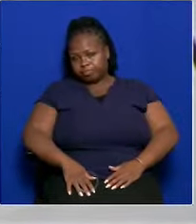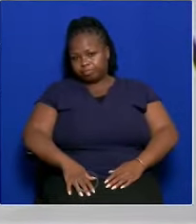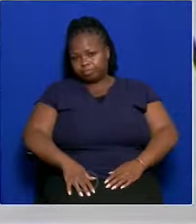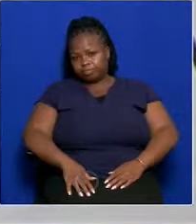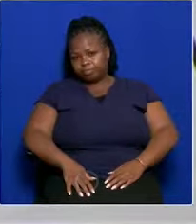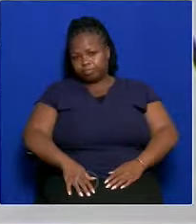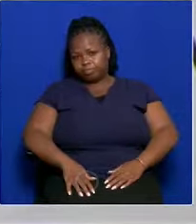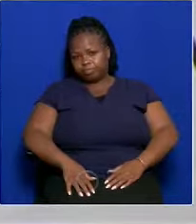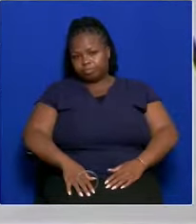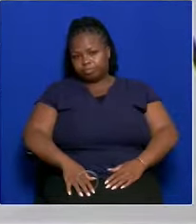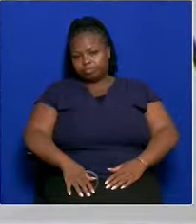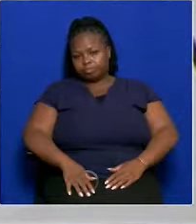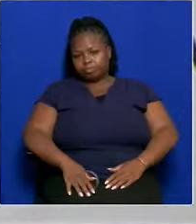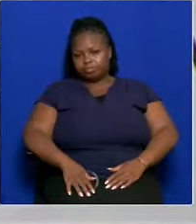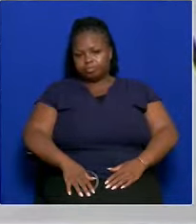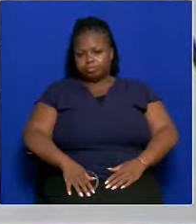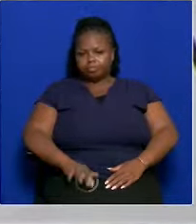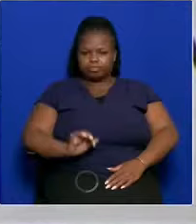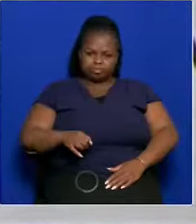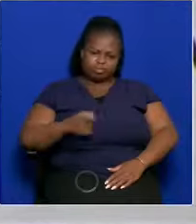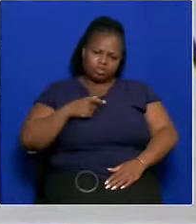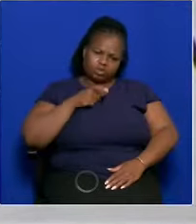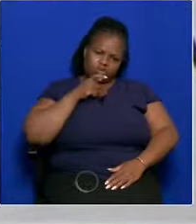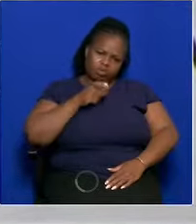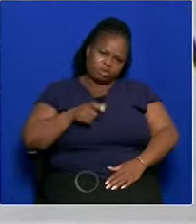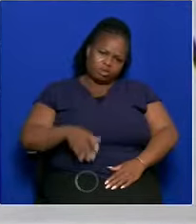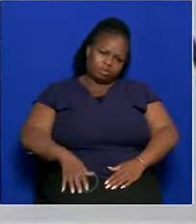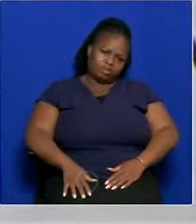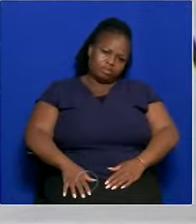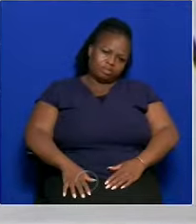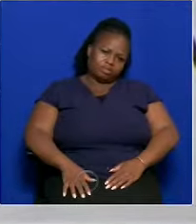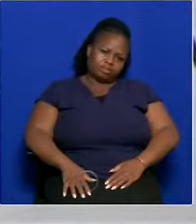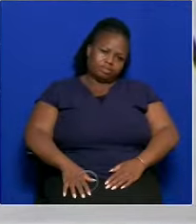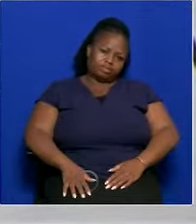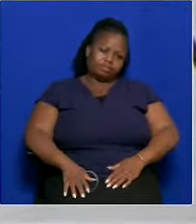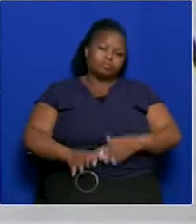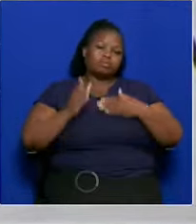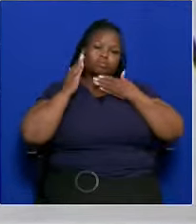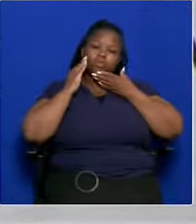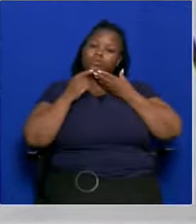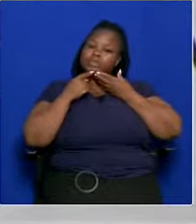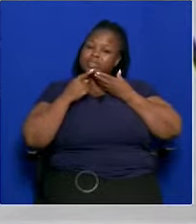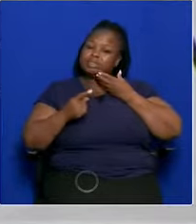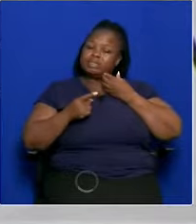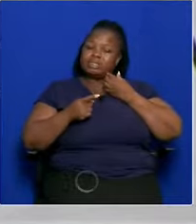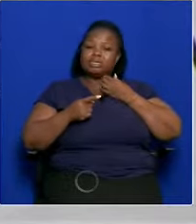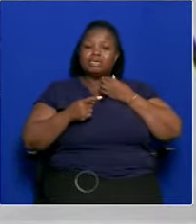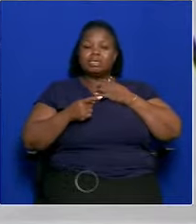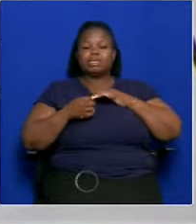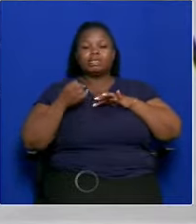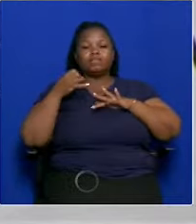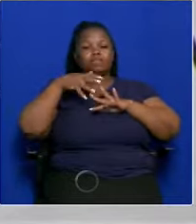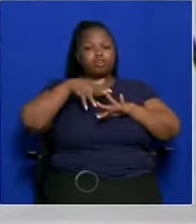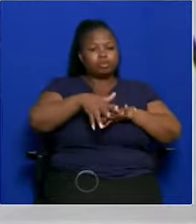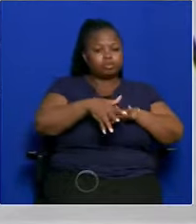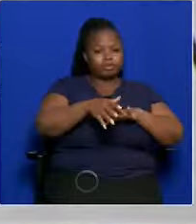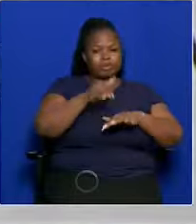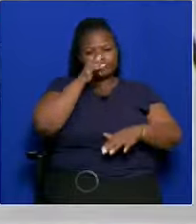Yeah, I will comment on it. When we say infiltration by criminal syndicate,